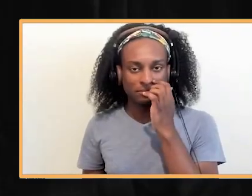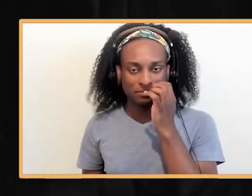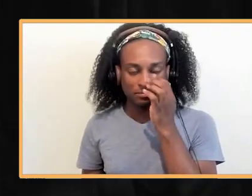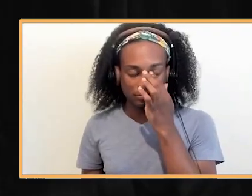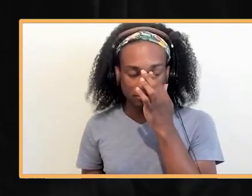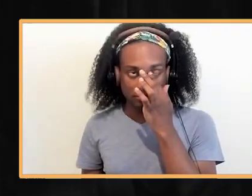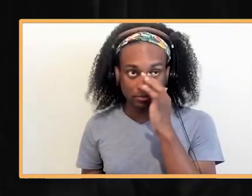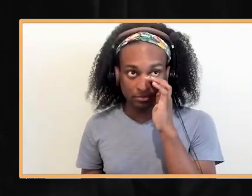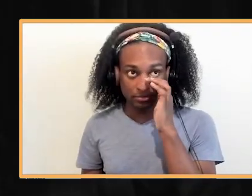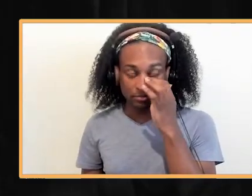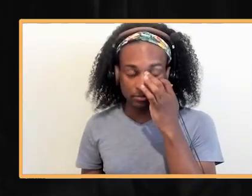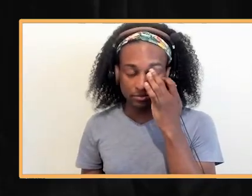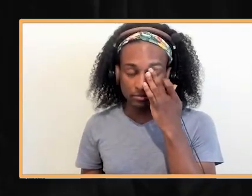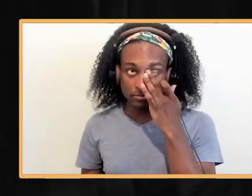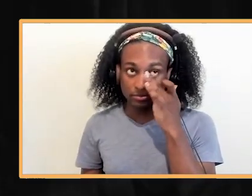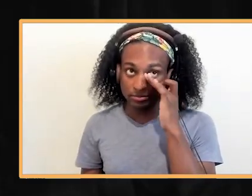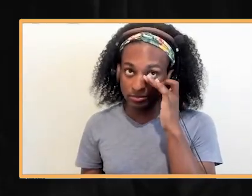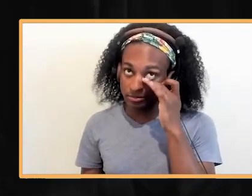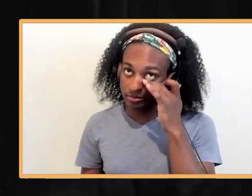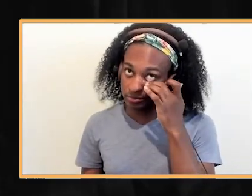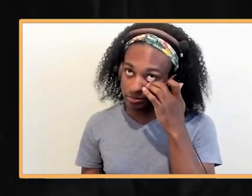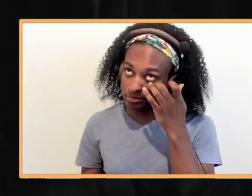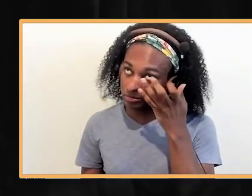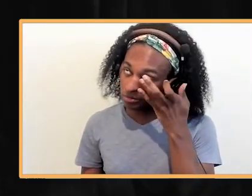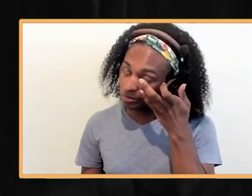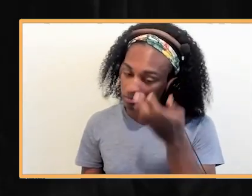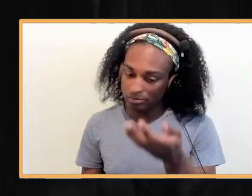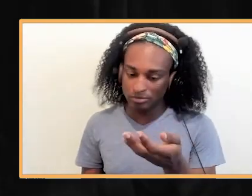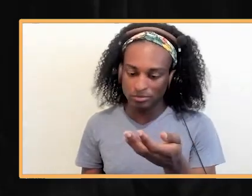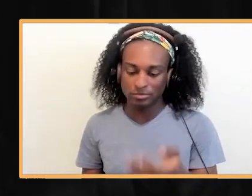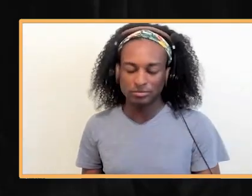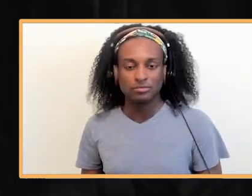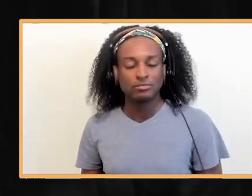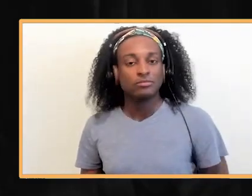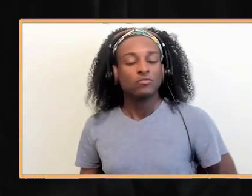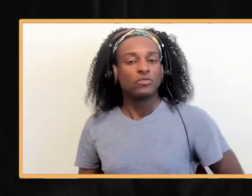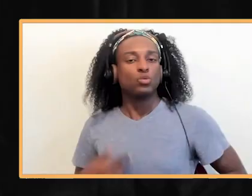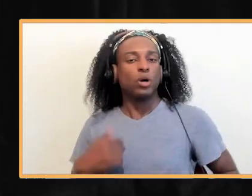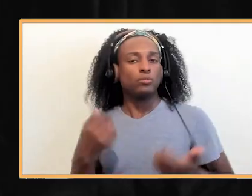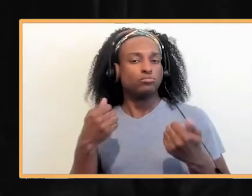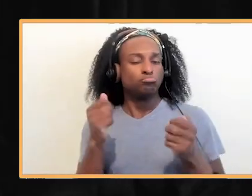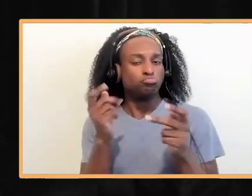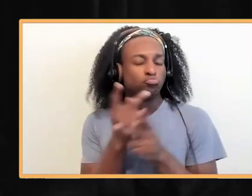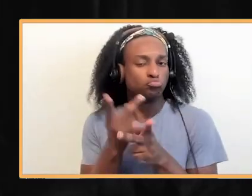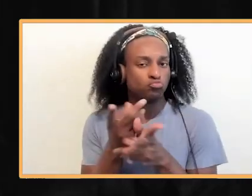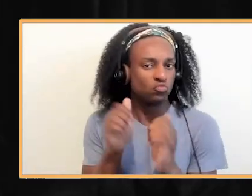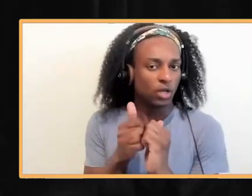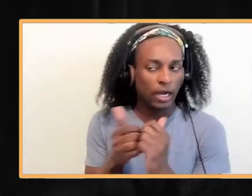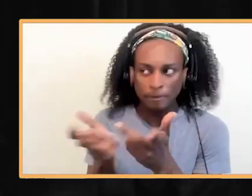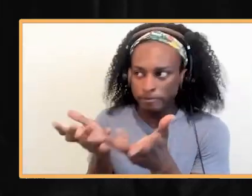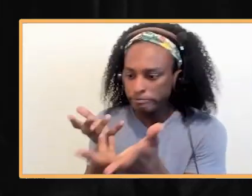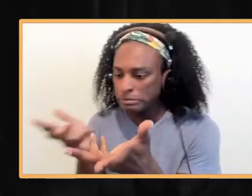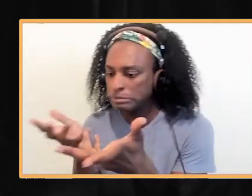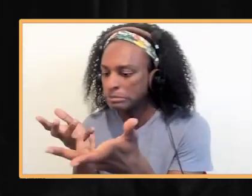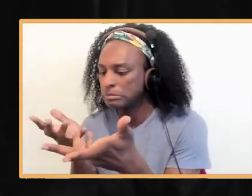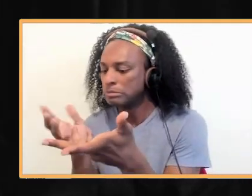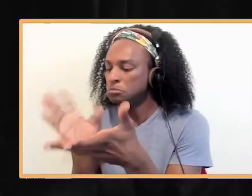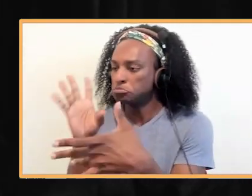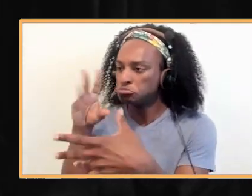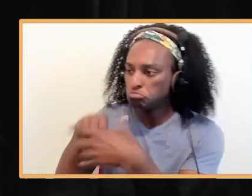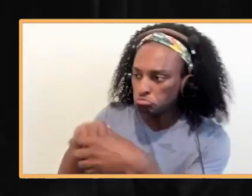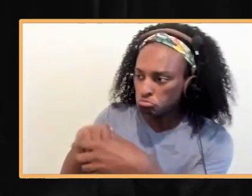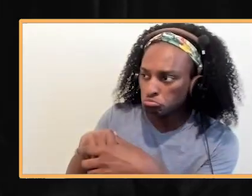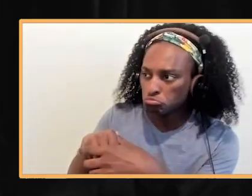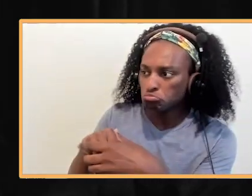ways in which to engage the power on the power's terms with the same level of sophistication, with the